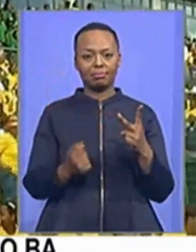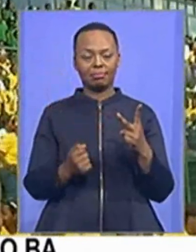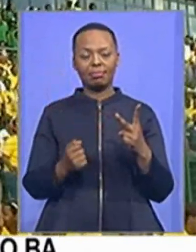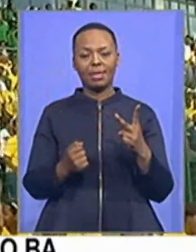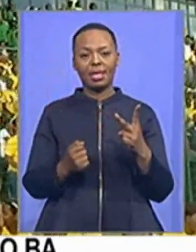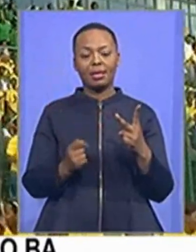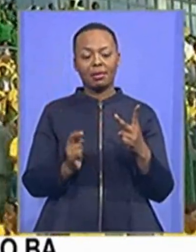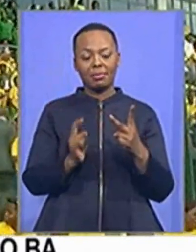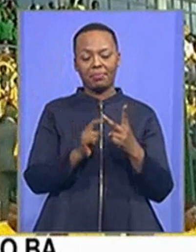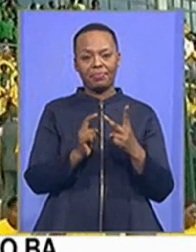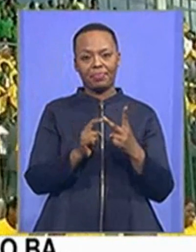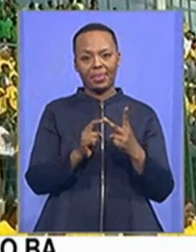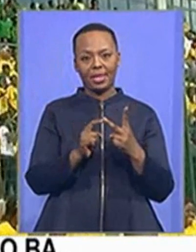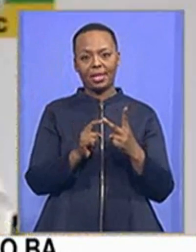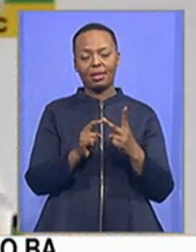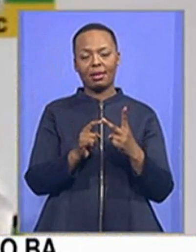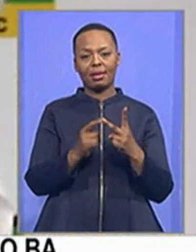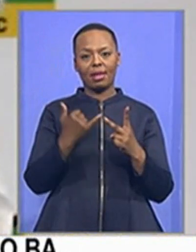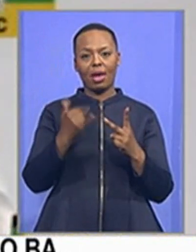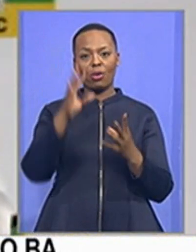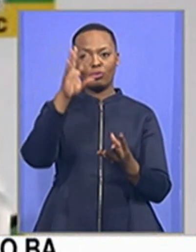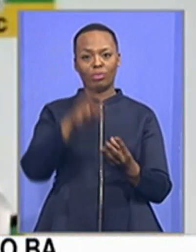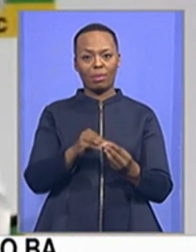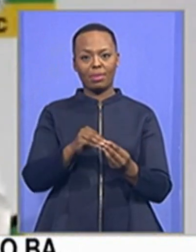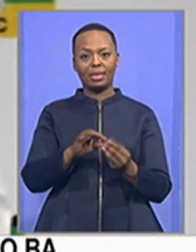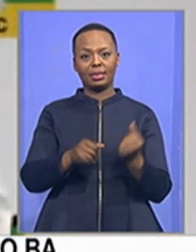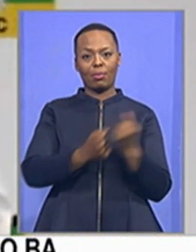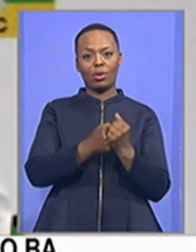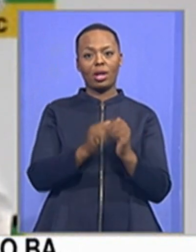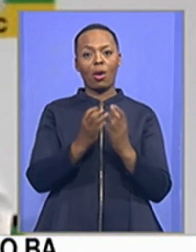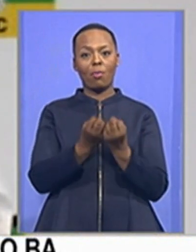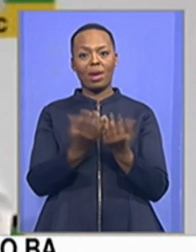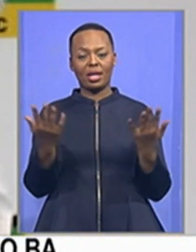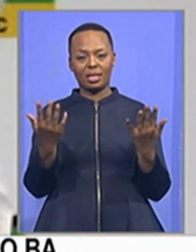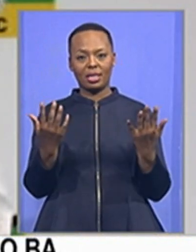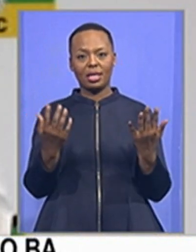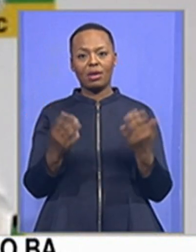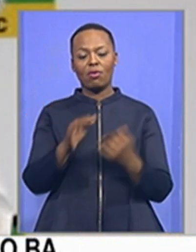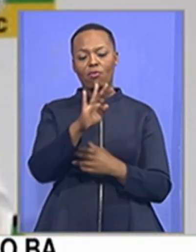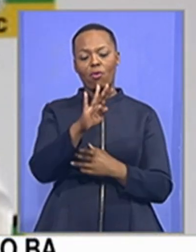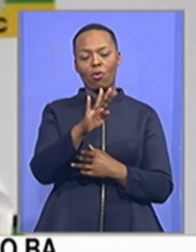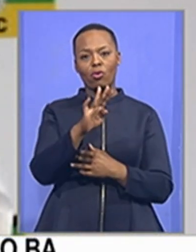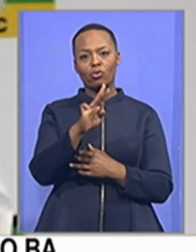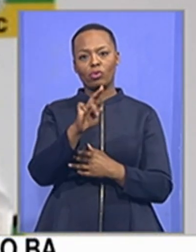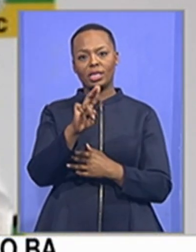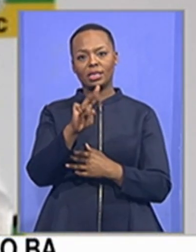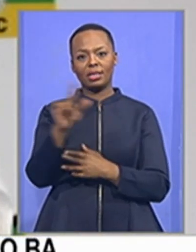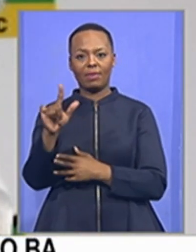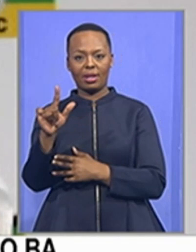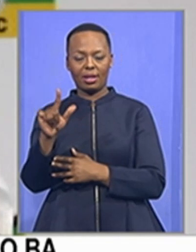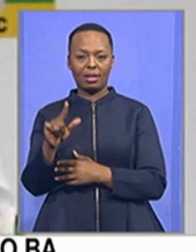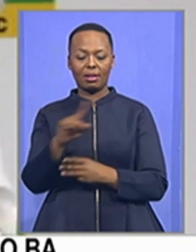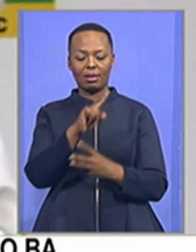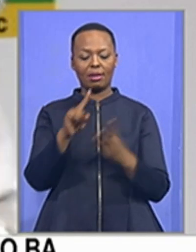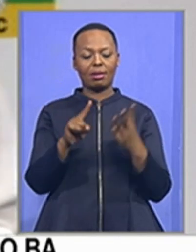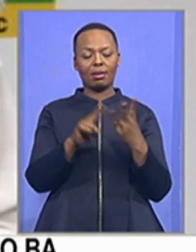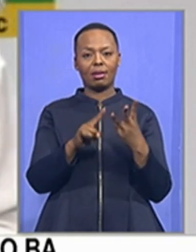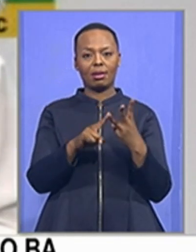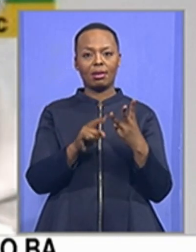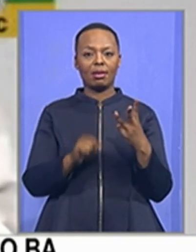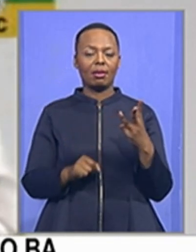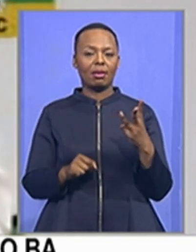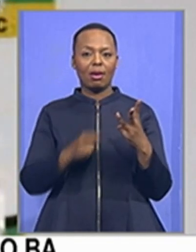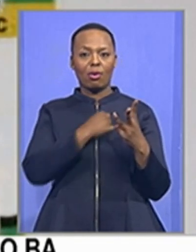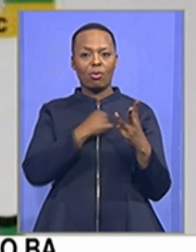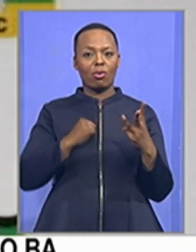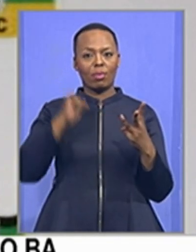the total tally is 427. And for